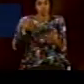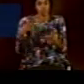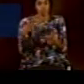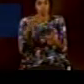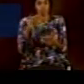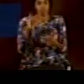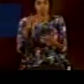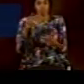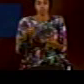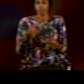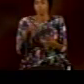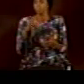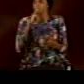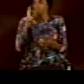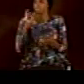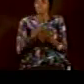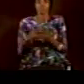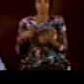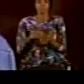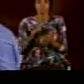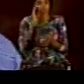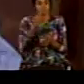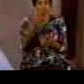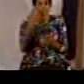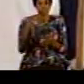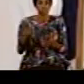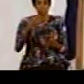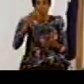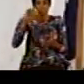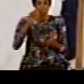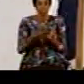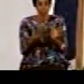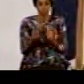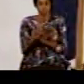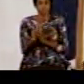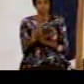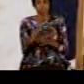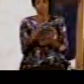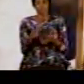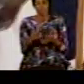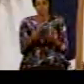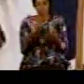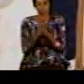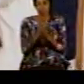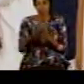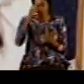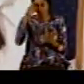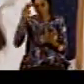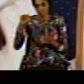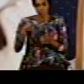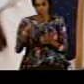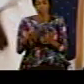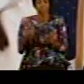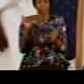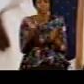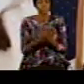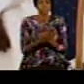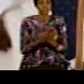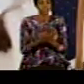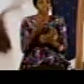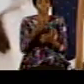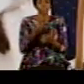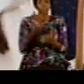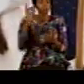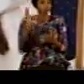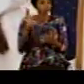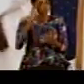see Jesus. Let's talk to the Lord in prayer. That nothing will distract them, nothing will hold any interest for them but to see Jesus